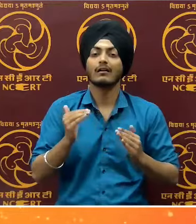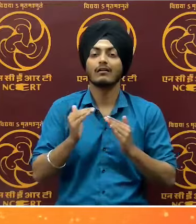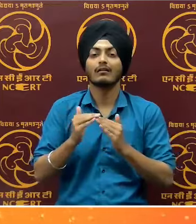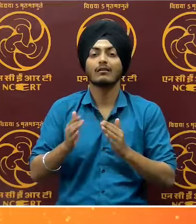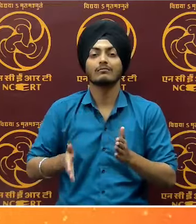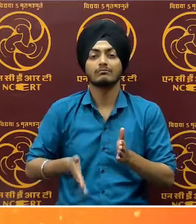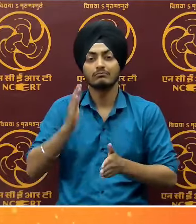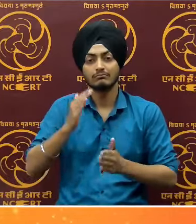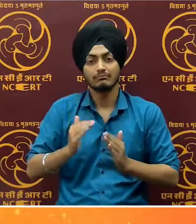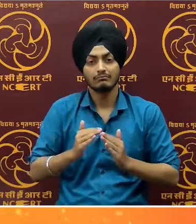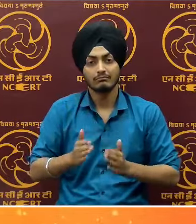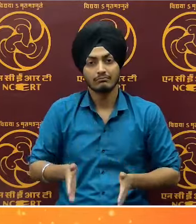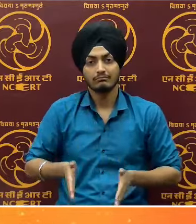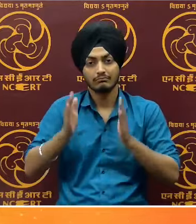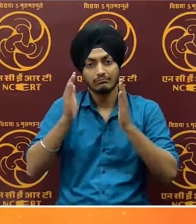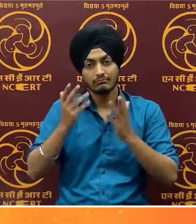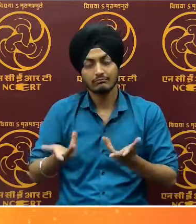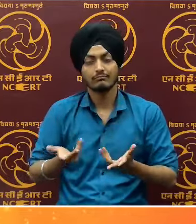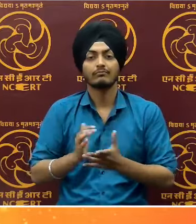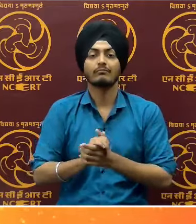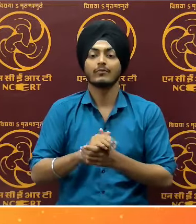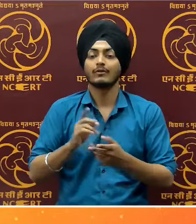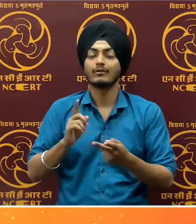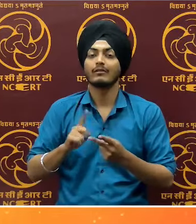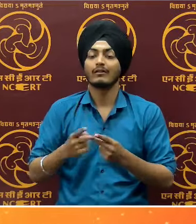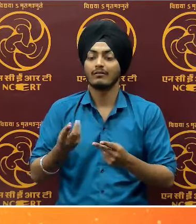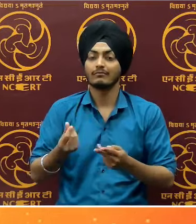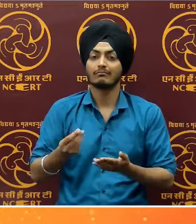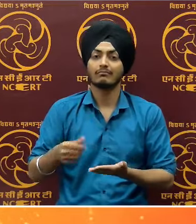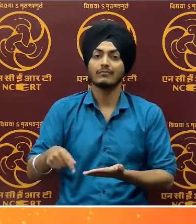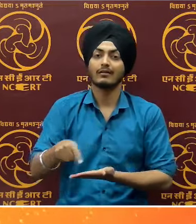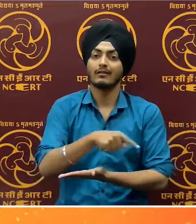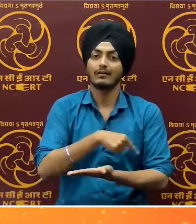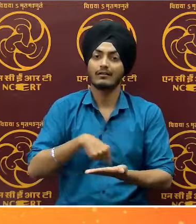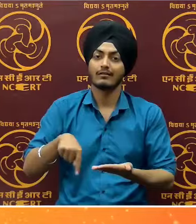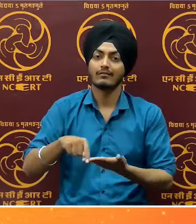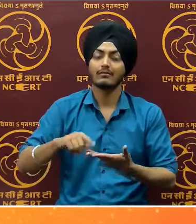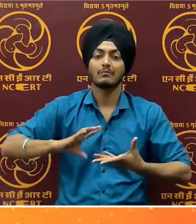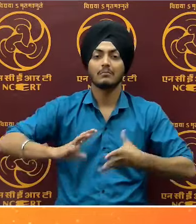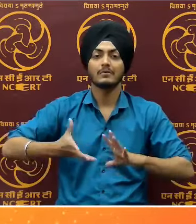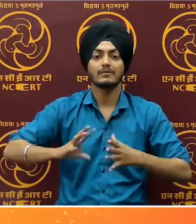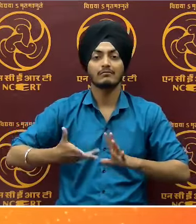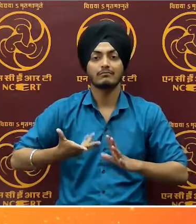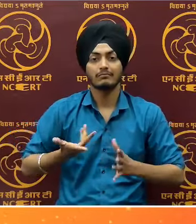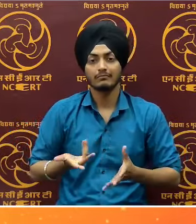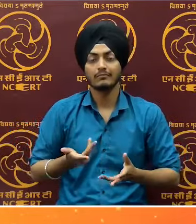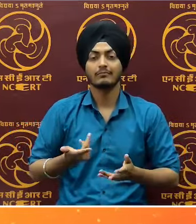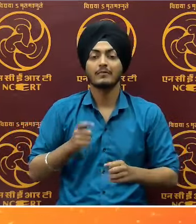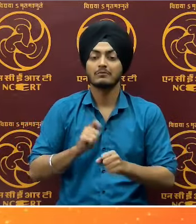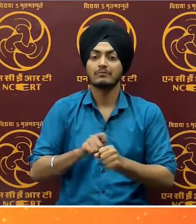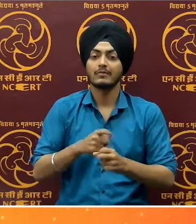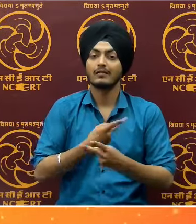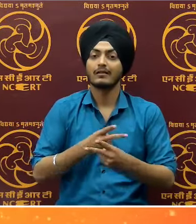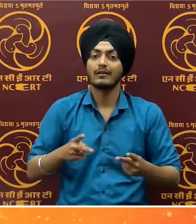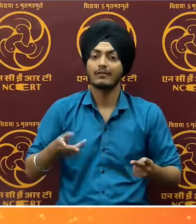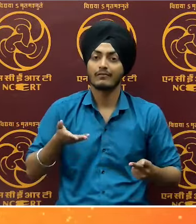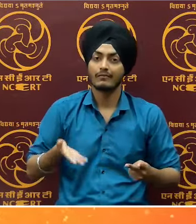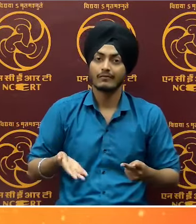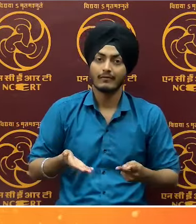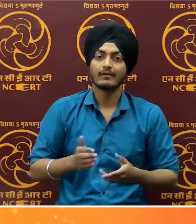building, or land, these are the fixed capital, machinery, tools, whereas